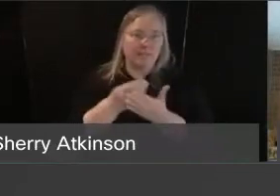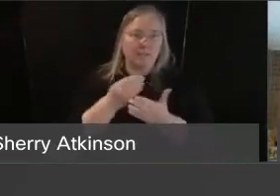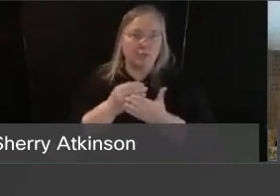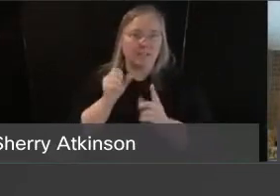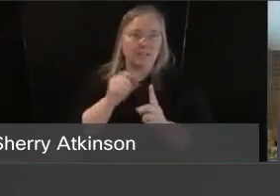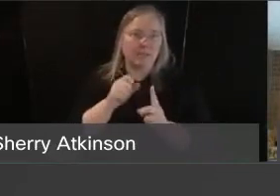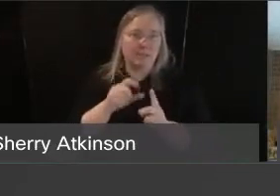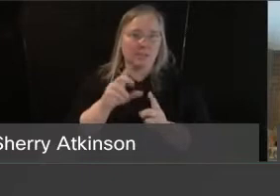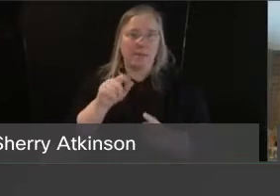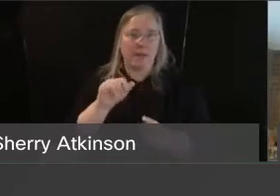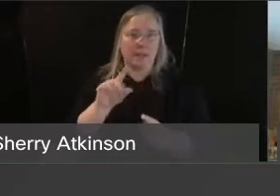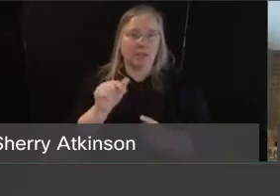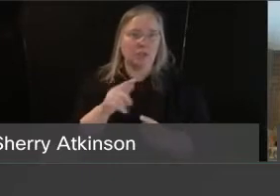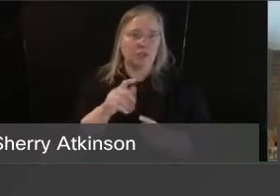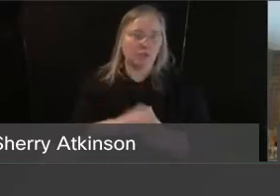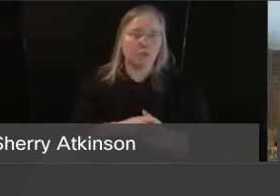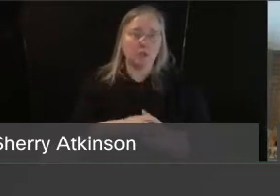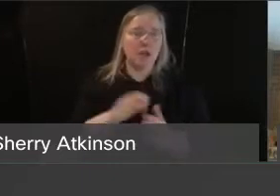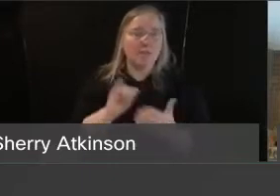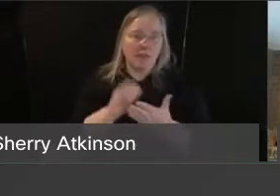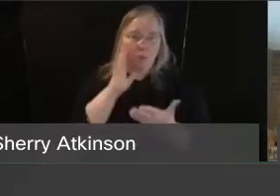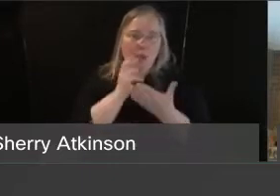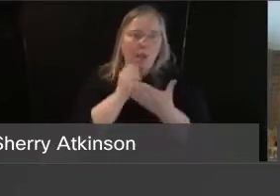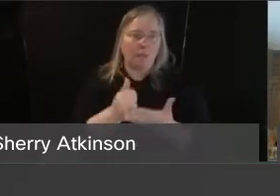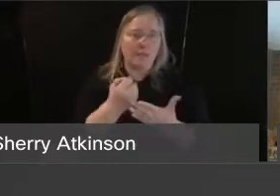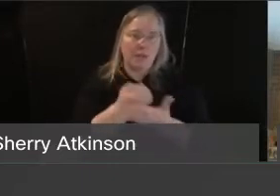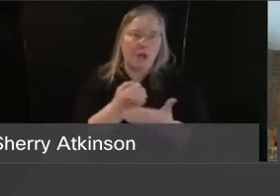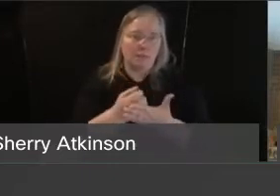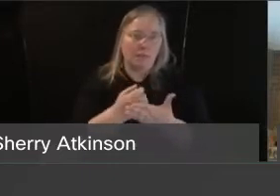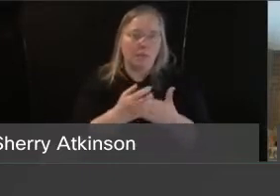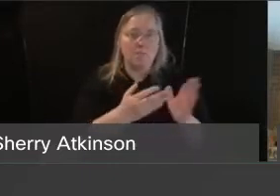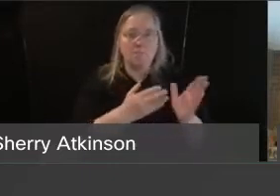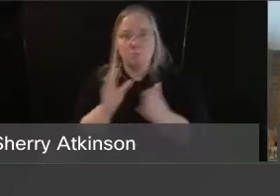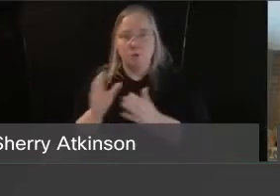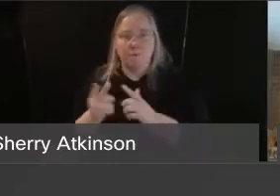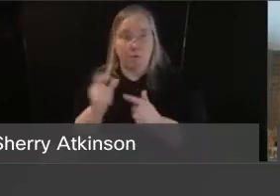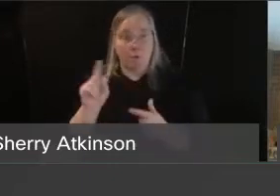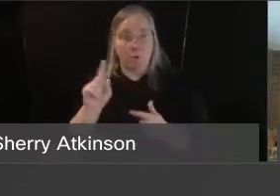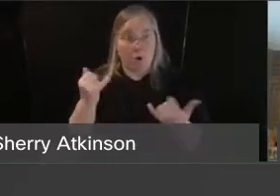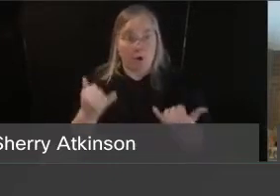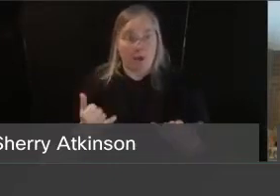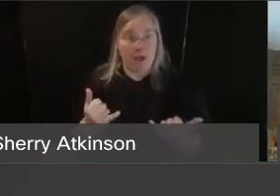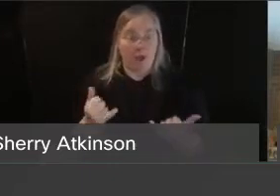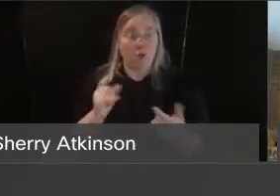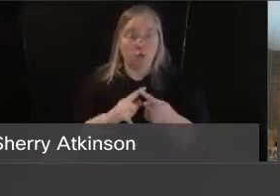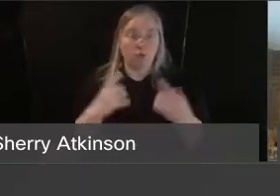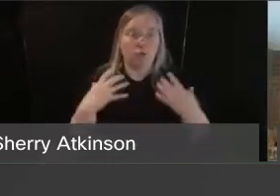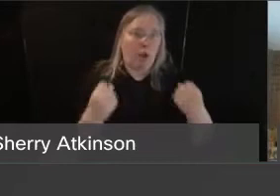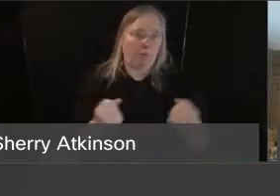would sort of help the economy sort of move from where we are now to recovery.